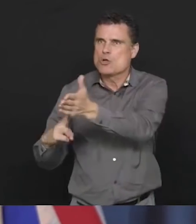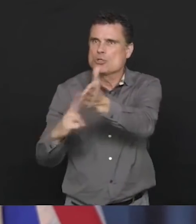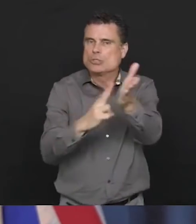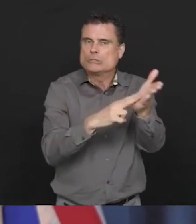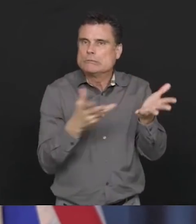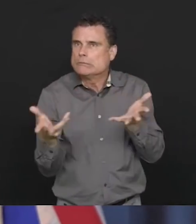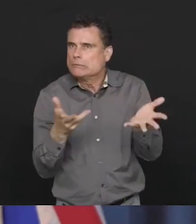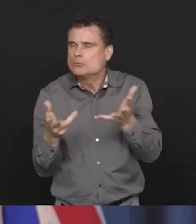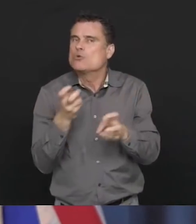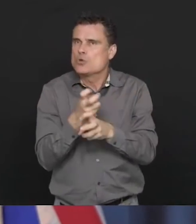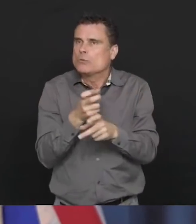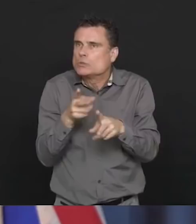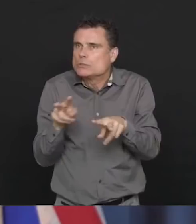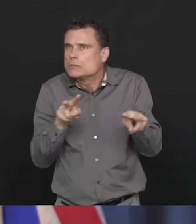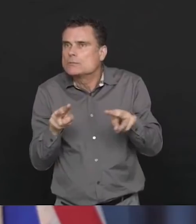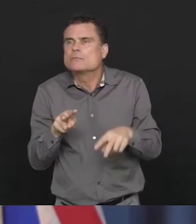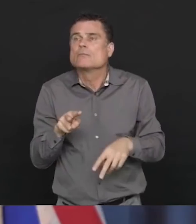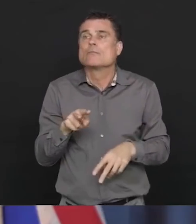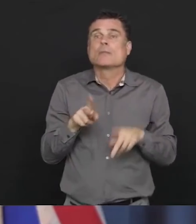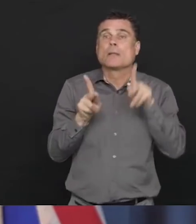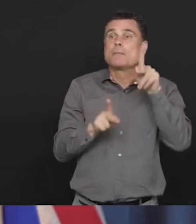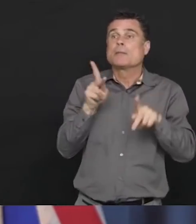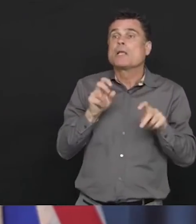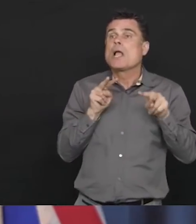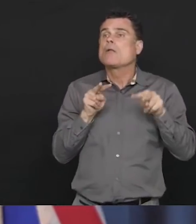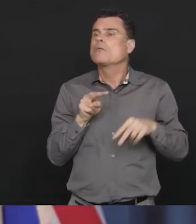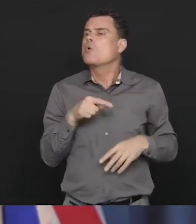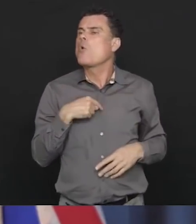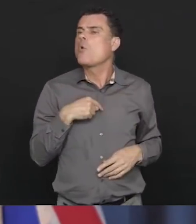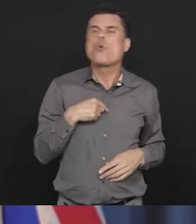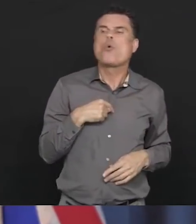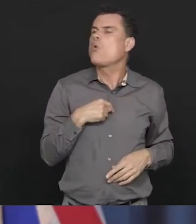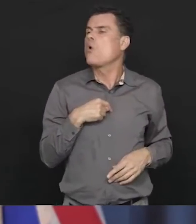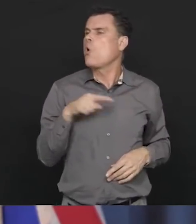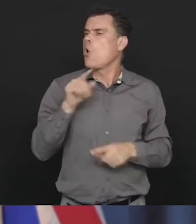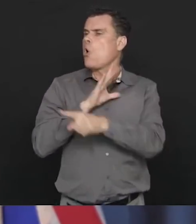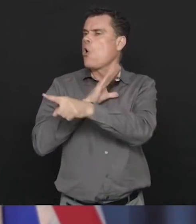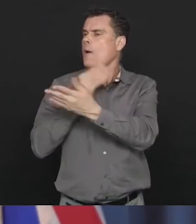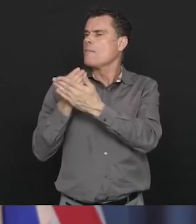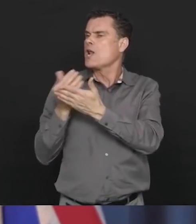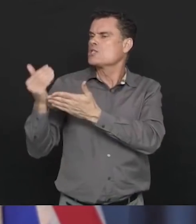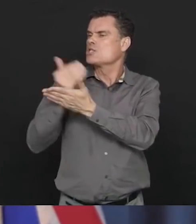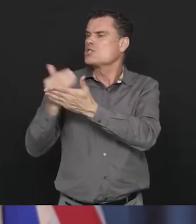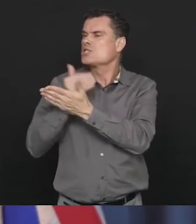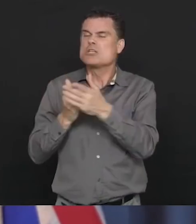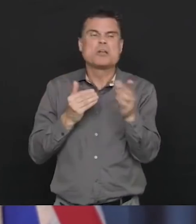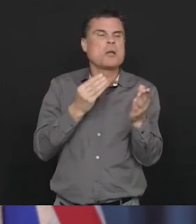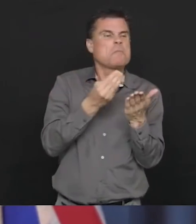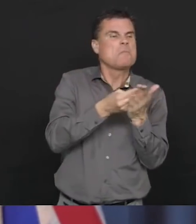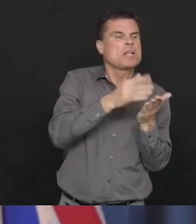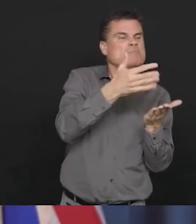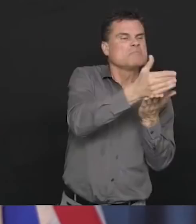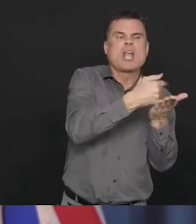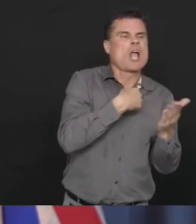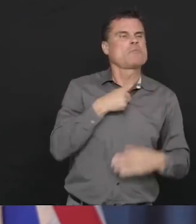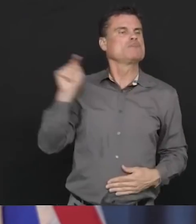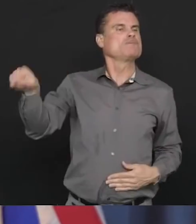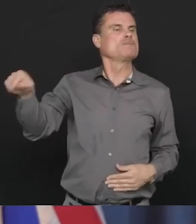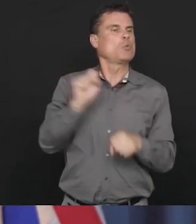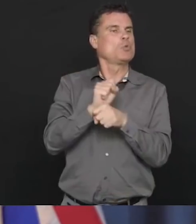So this is an extraordinary time, and this is a very important measure. So for the time being, everybody will be